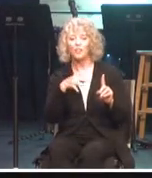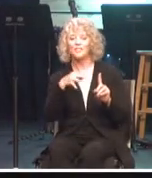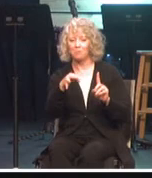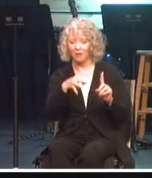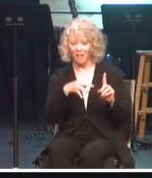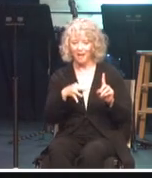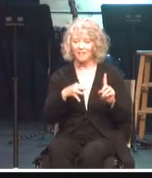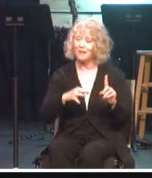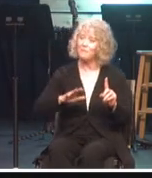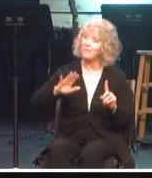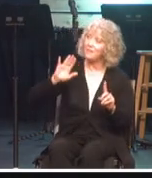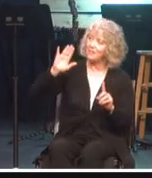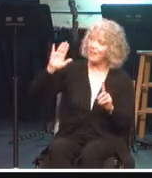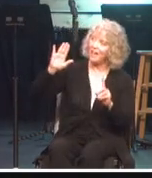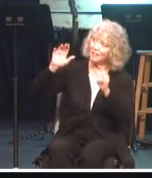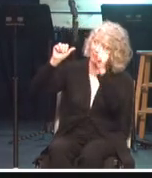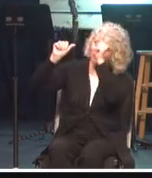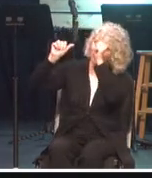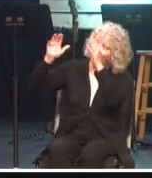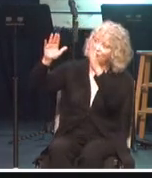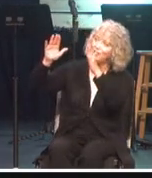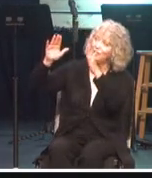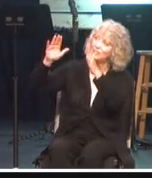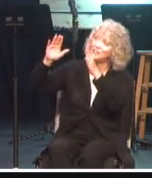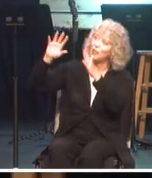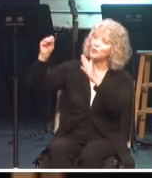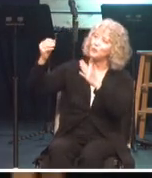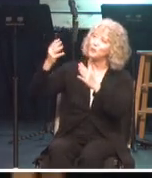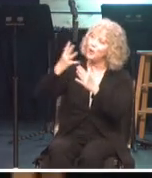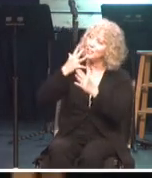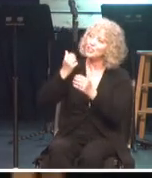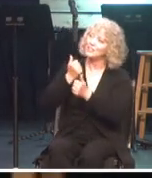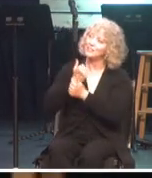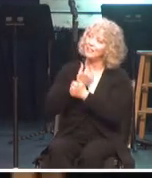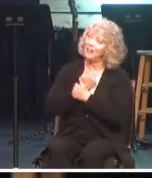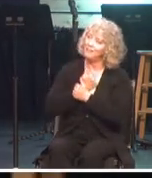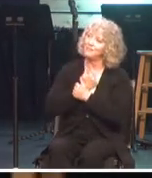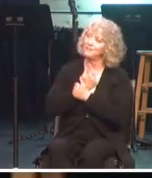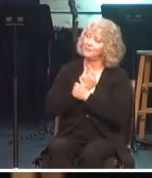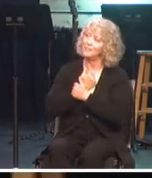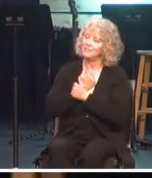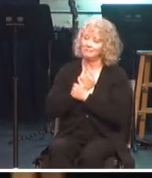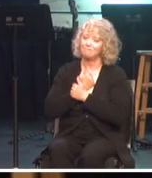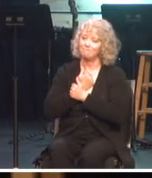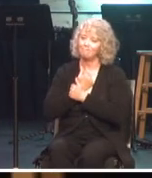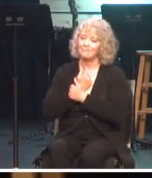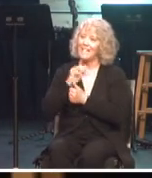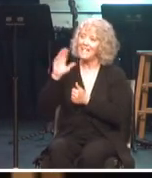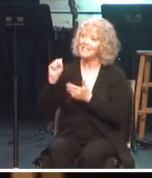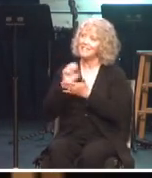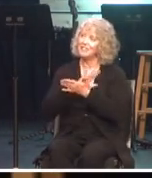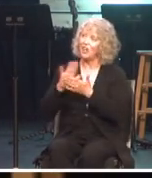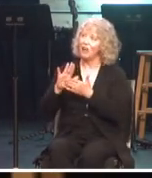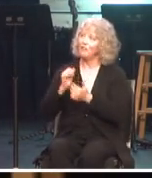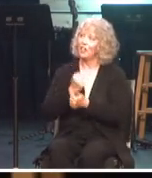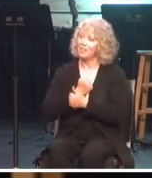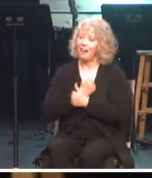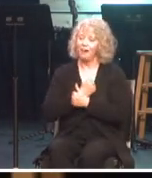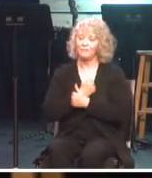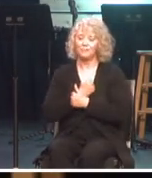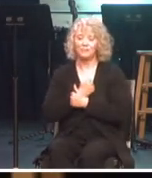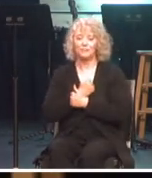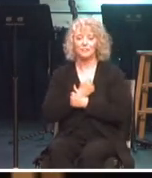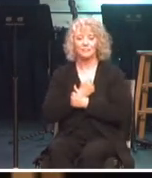Father. The sovereign love of a gracious Father. Those who are children of wrath,